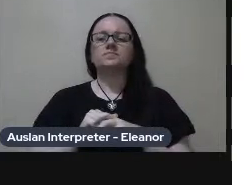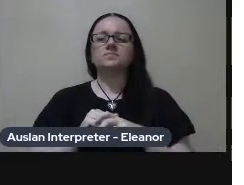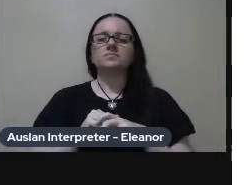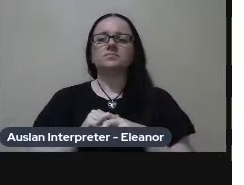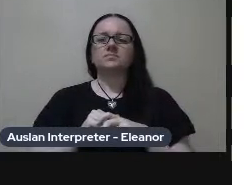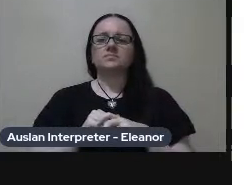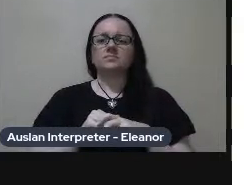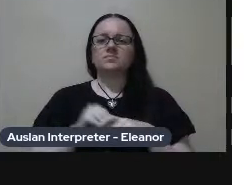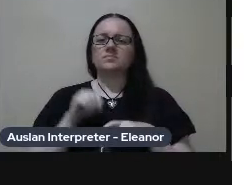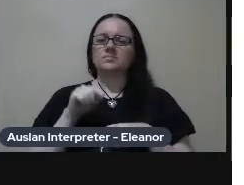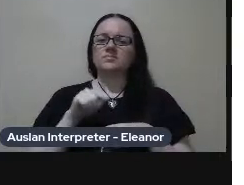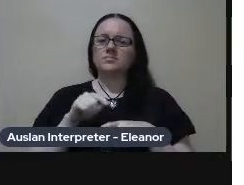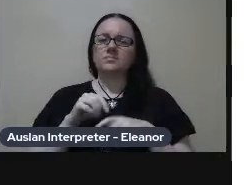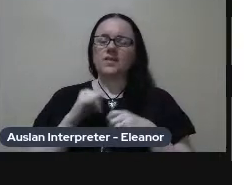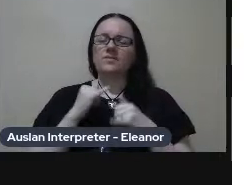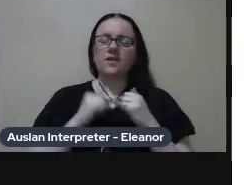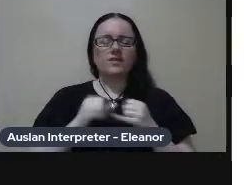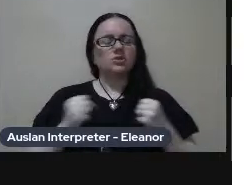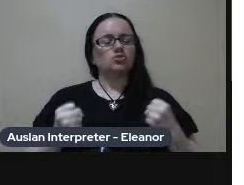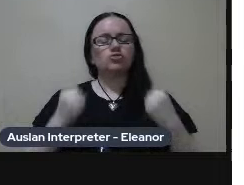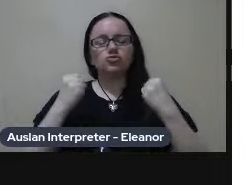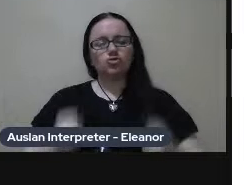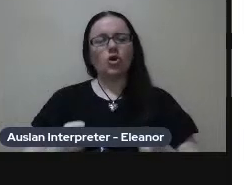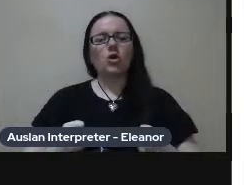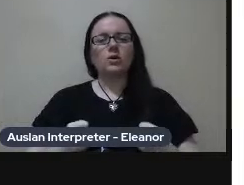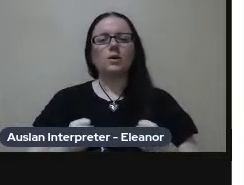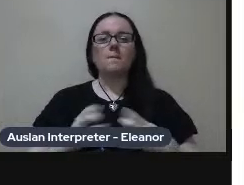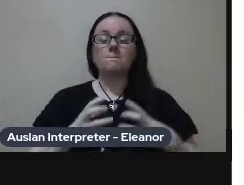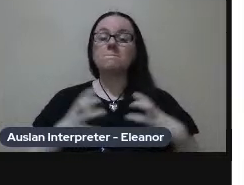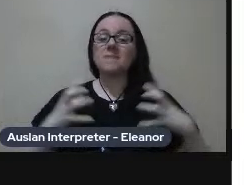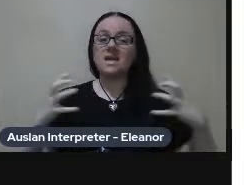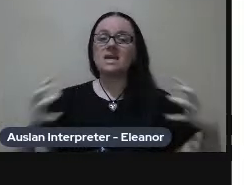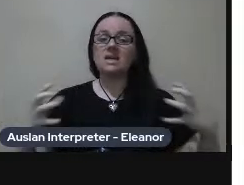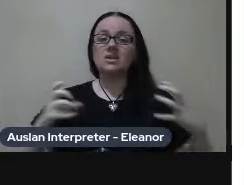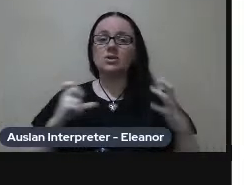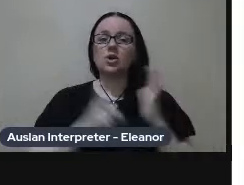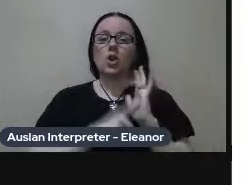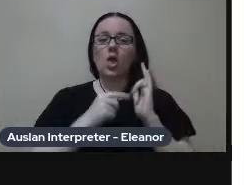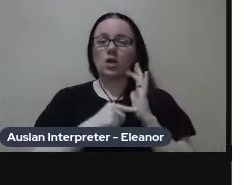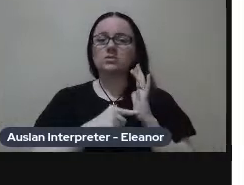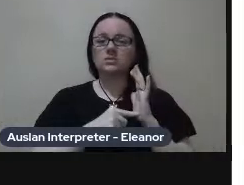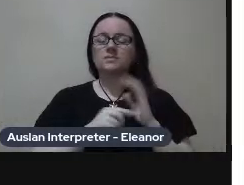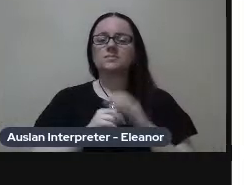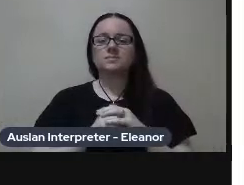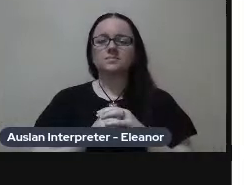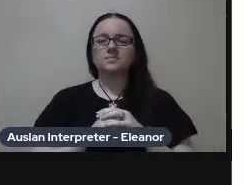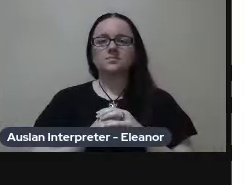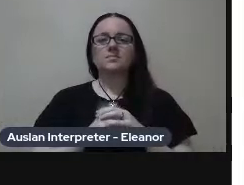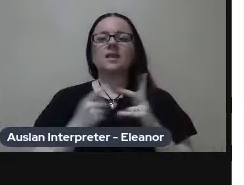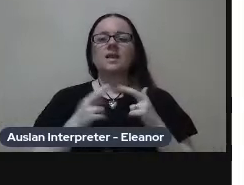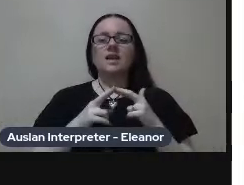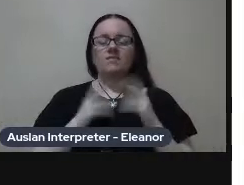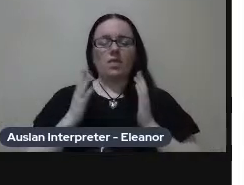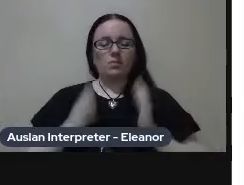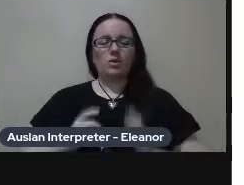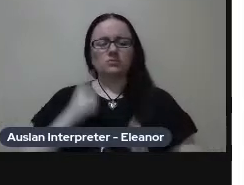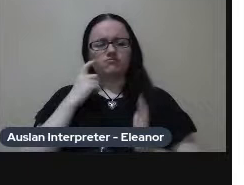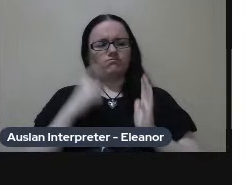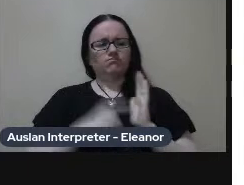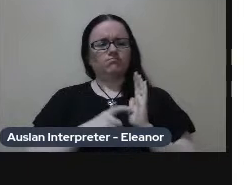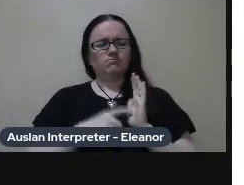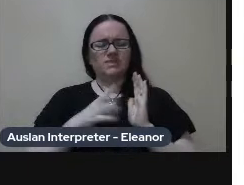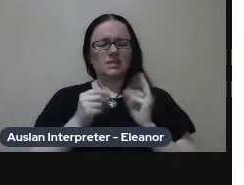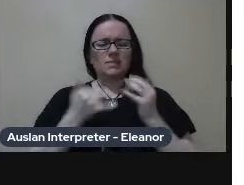mesh clots are really, really strong. They tend to be really big clots. So they respond in situations when their body recognises there's a problem